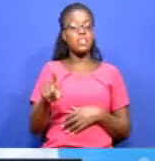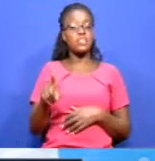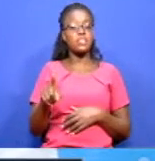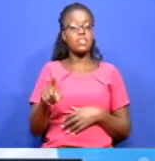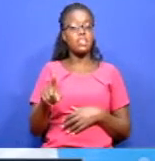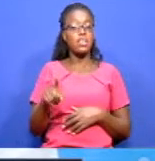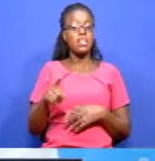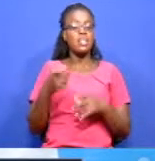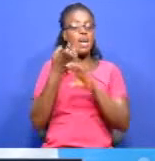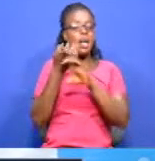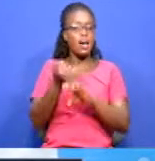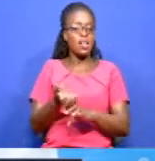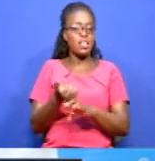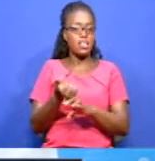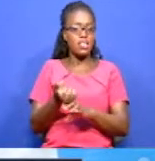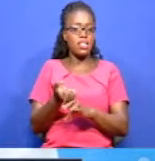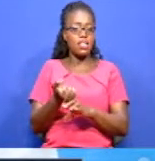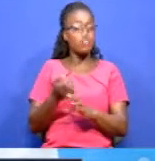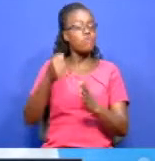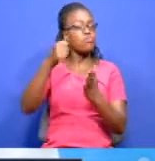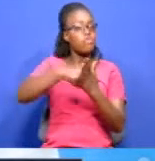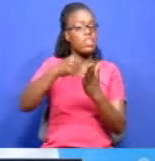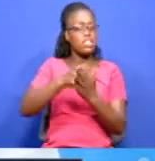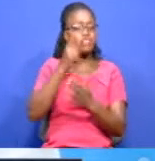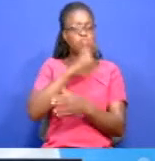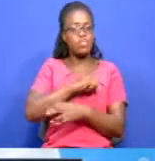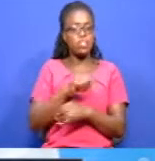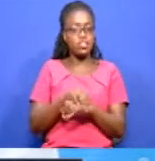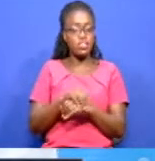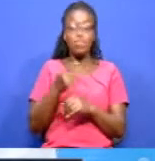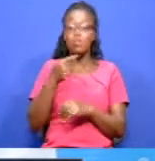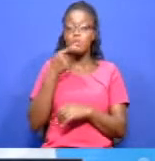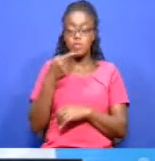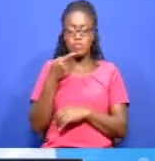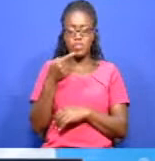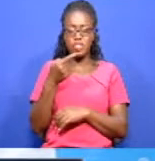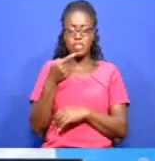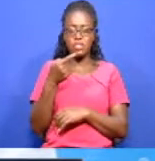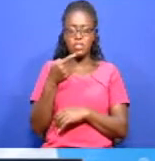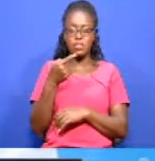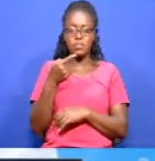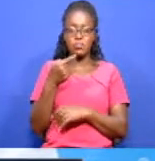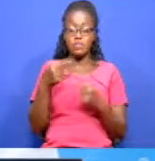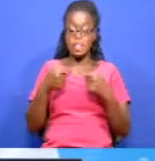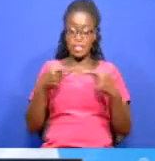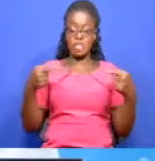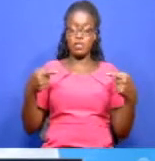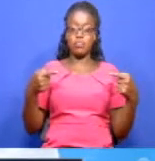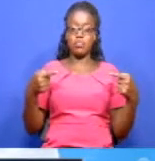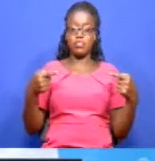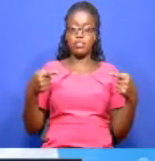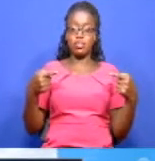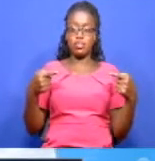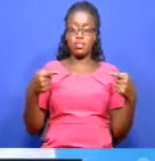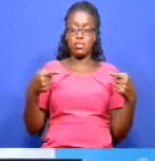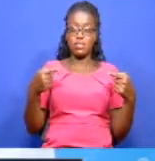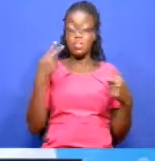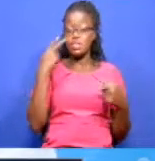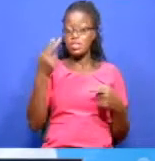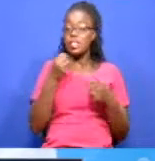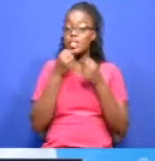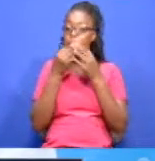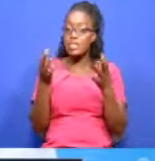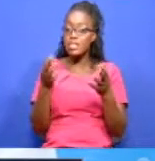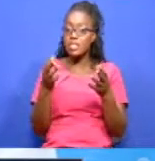very difficult to fight it. We have said that this is an enemy that is unseen and that can